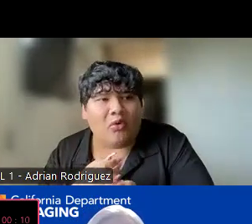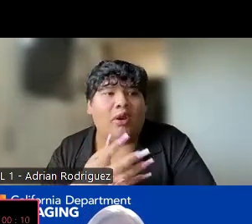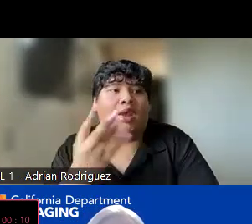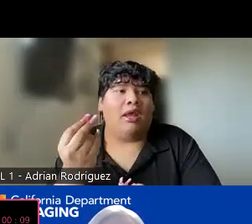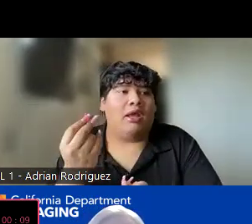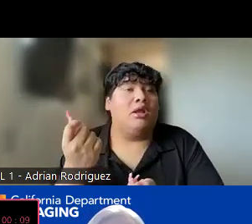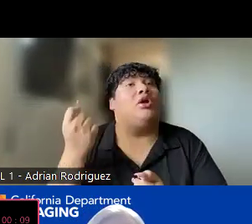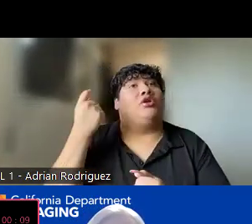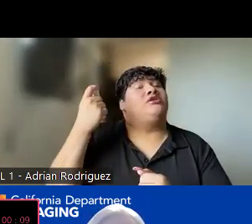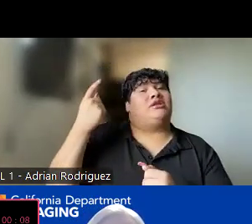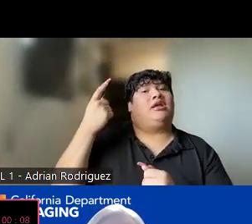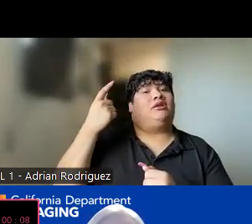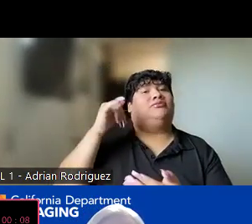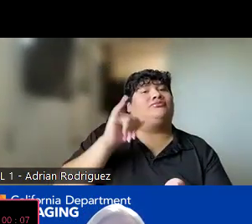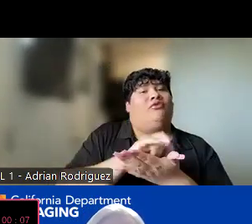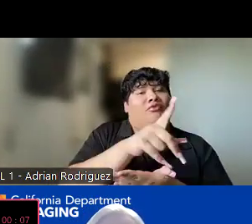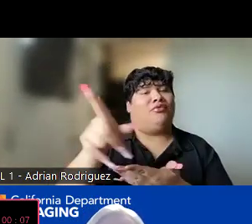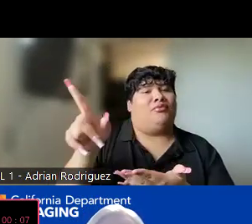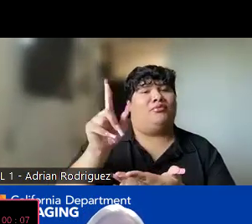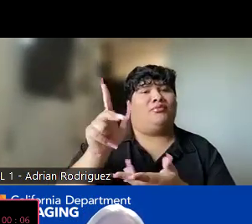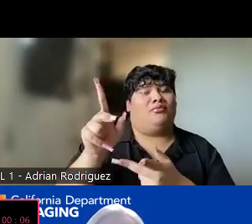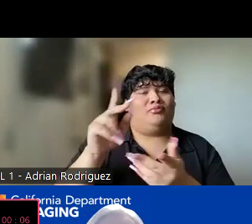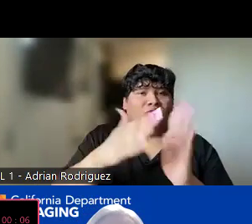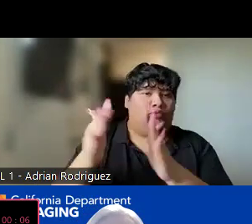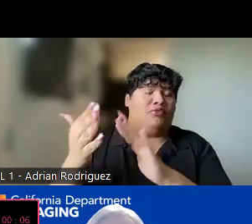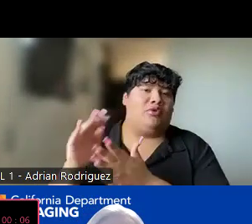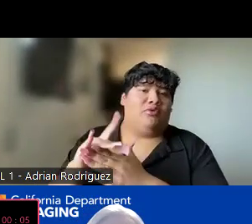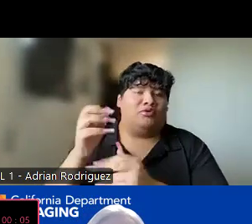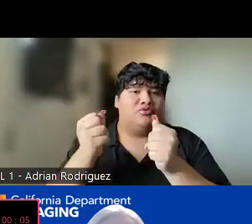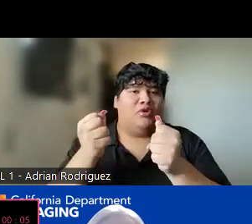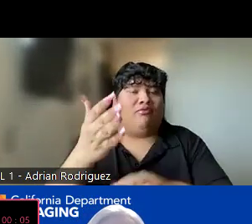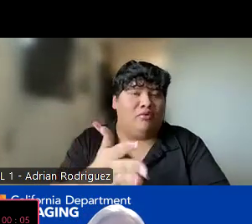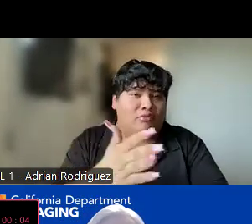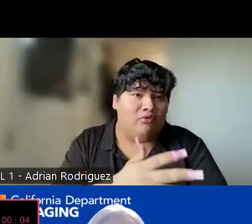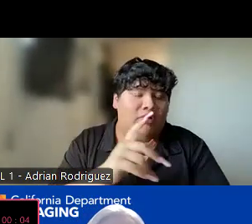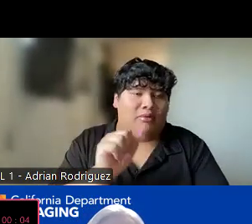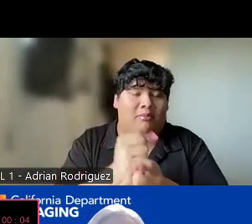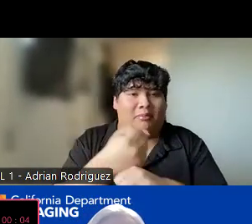expectations of the public, which will drive the movement to actually make these